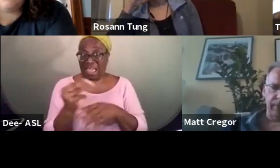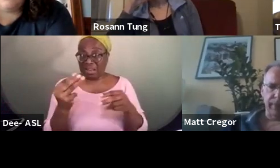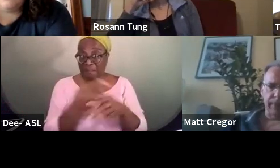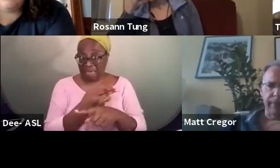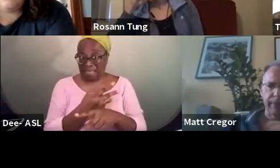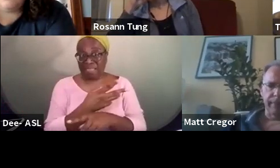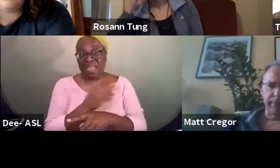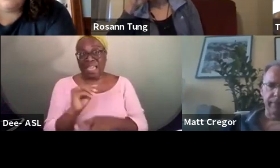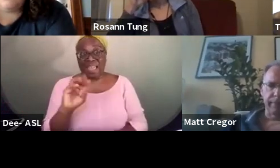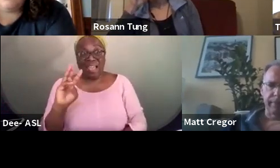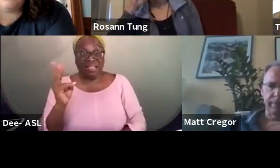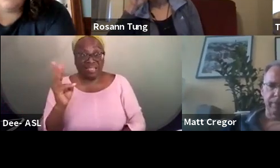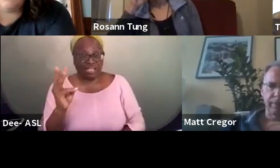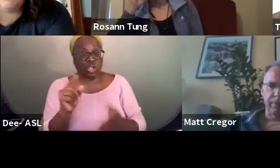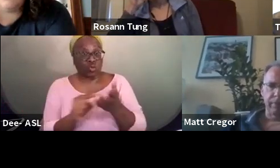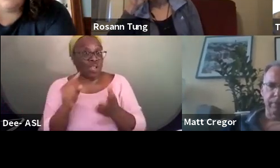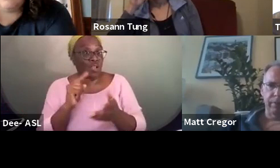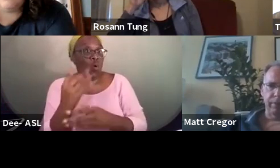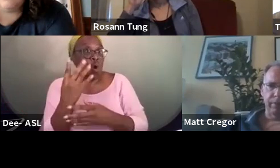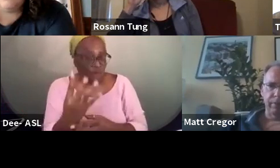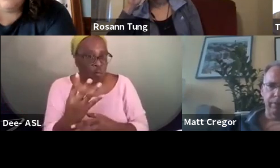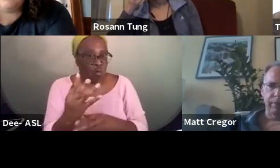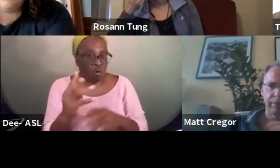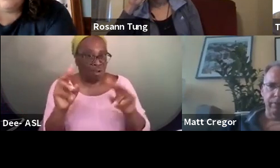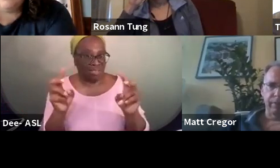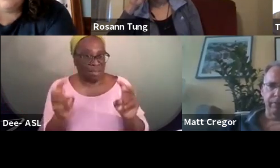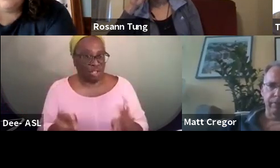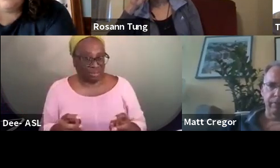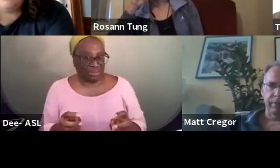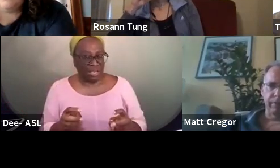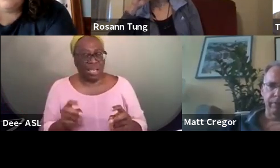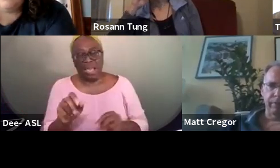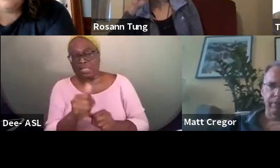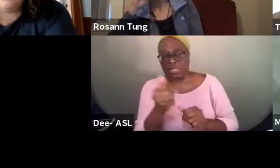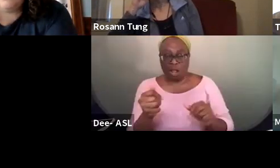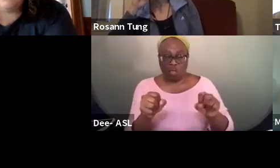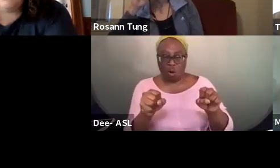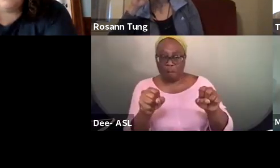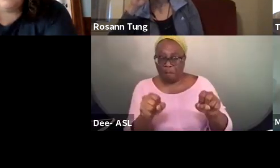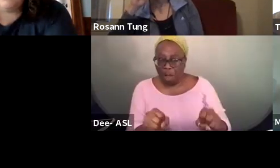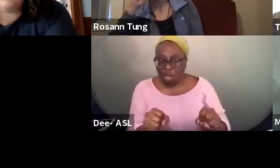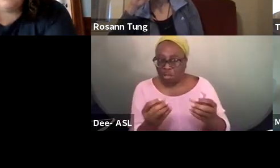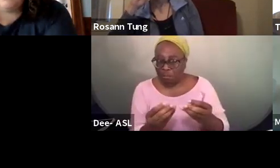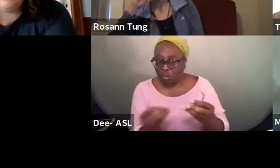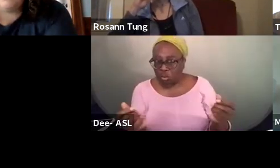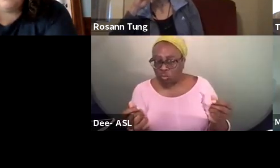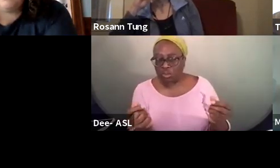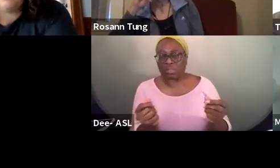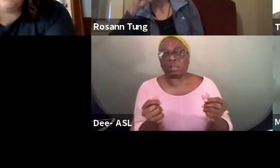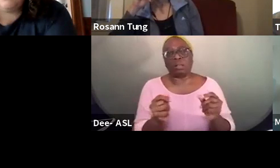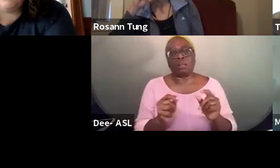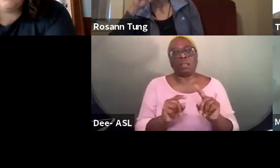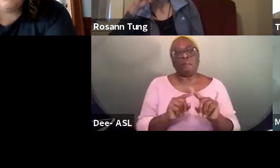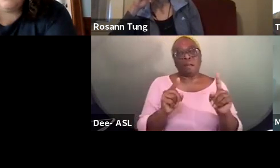for the 4 subjects as another possible solution here. Although I